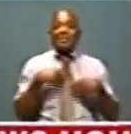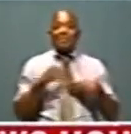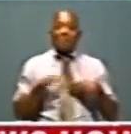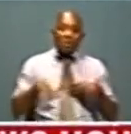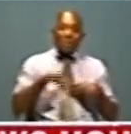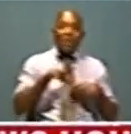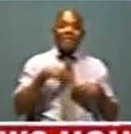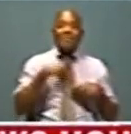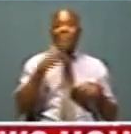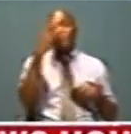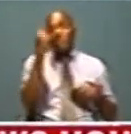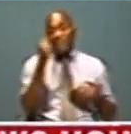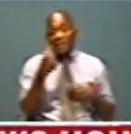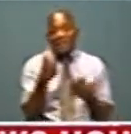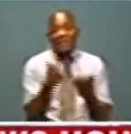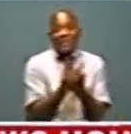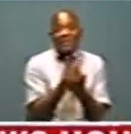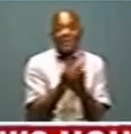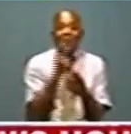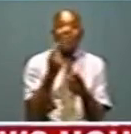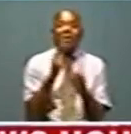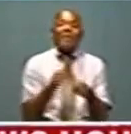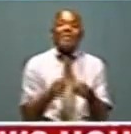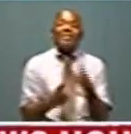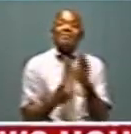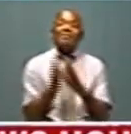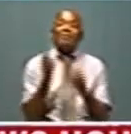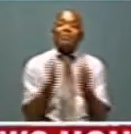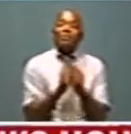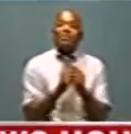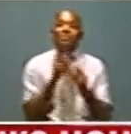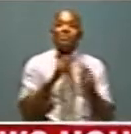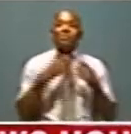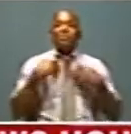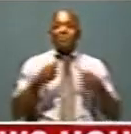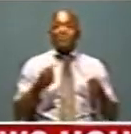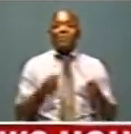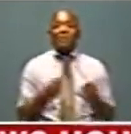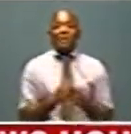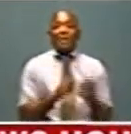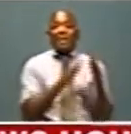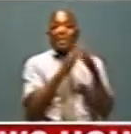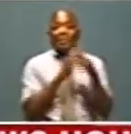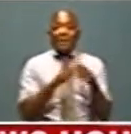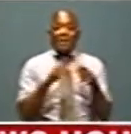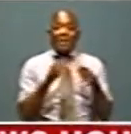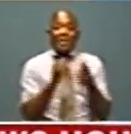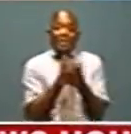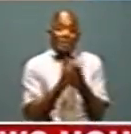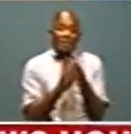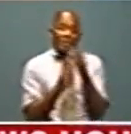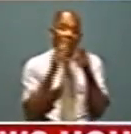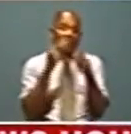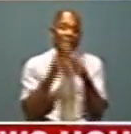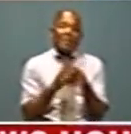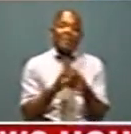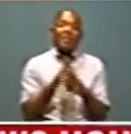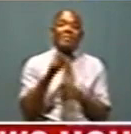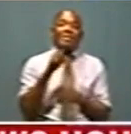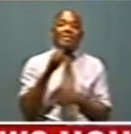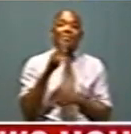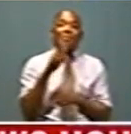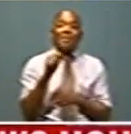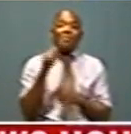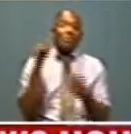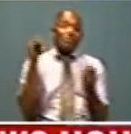all because the country can only develop with a healthy population. The U.S. Ambassador, Madame Stephanie Sullivan,